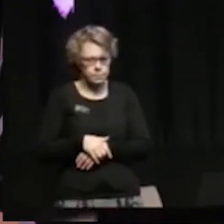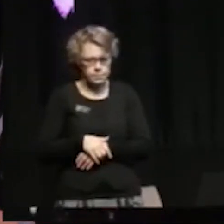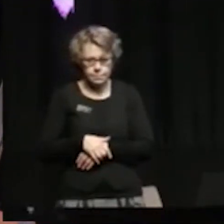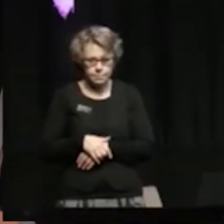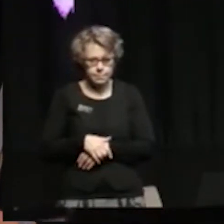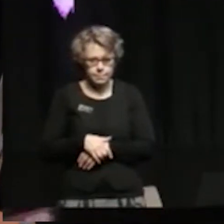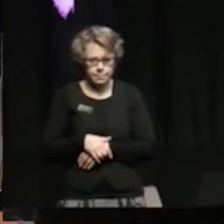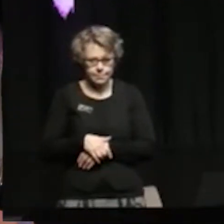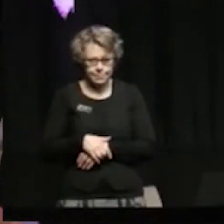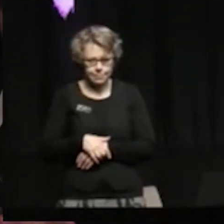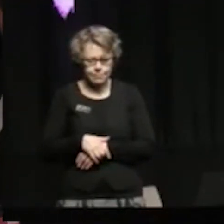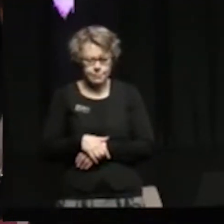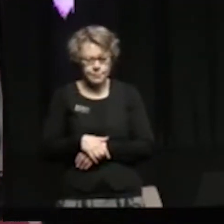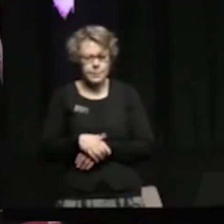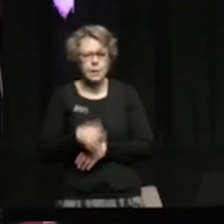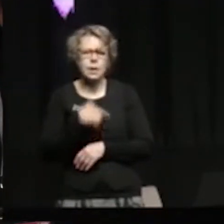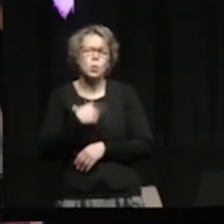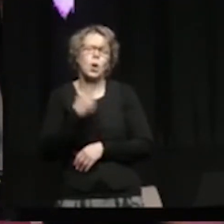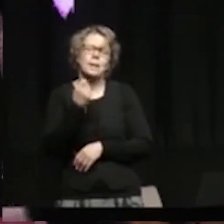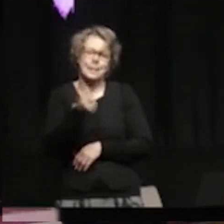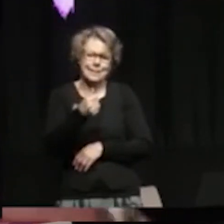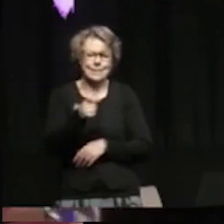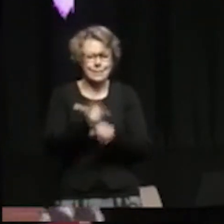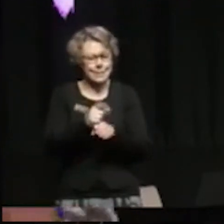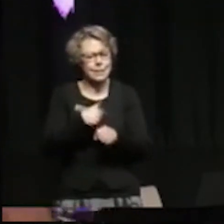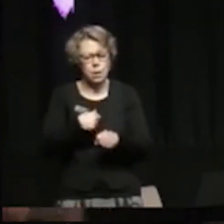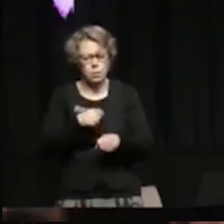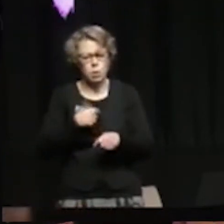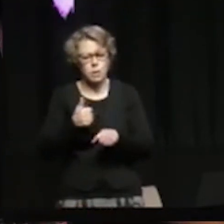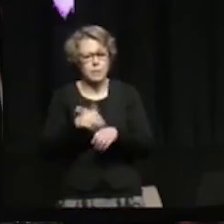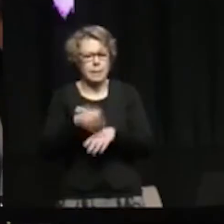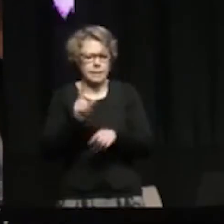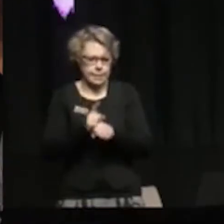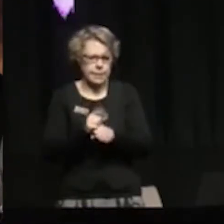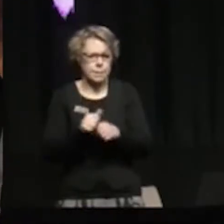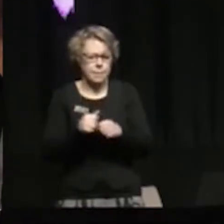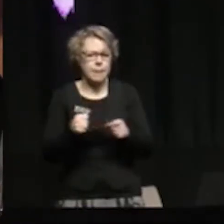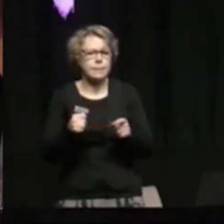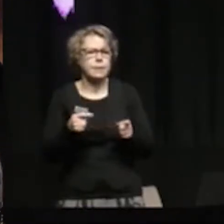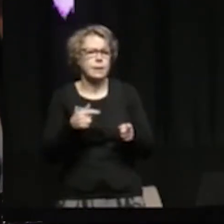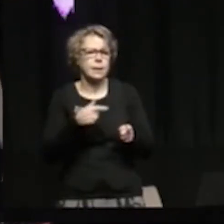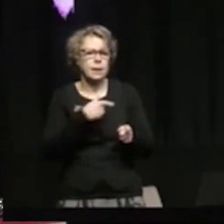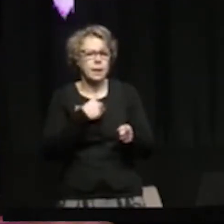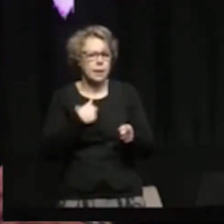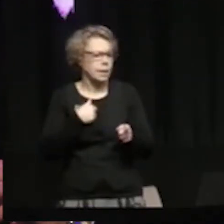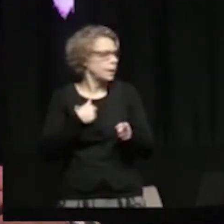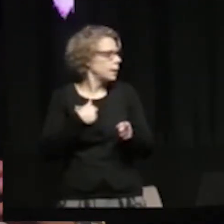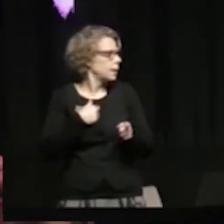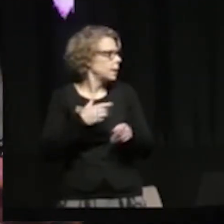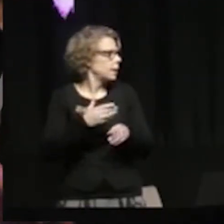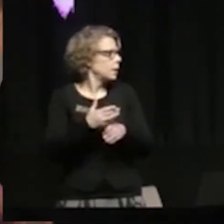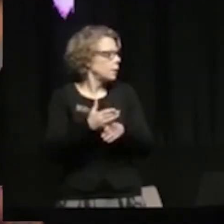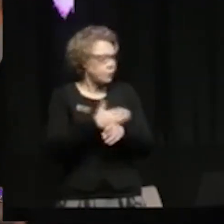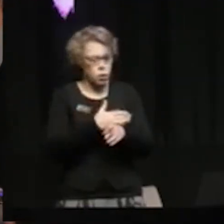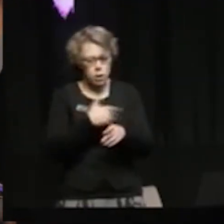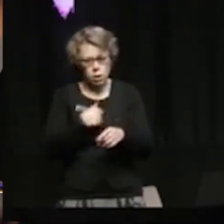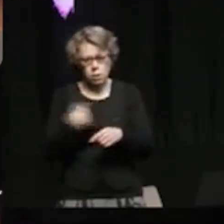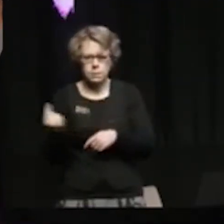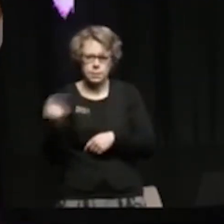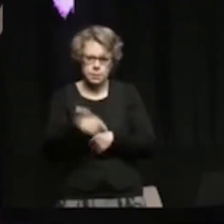morning. You can talk. We have some time. But I have limited time. You have a little time for now. But I can start with the